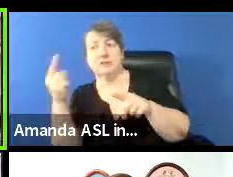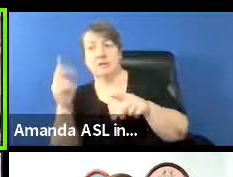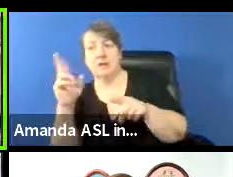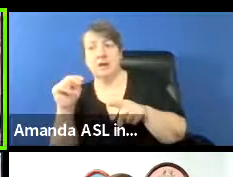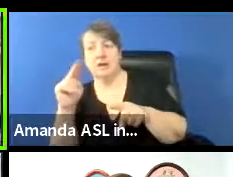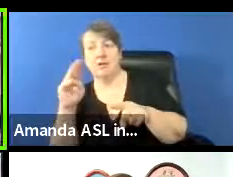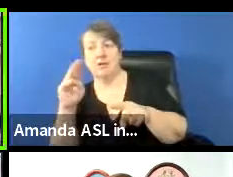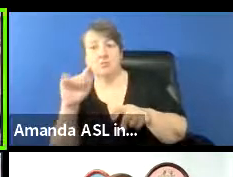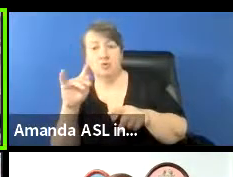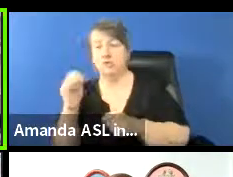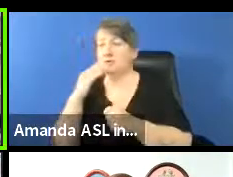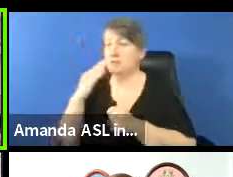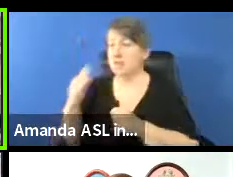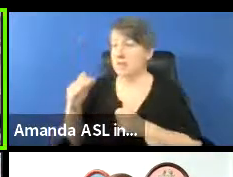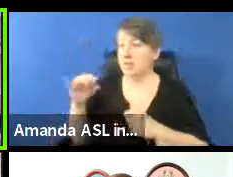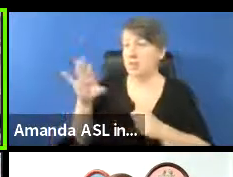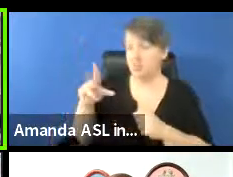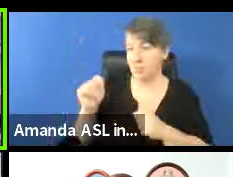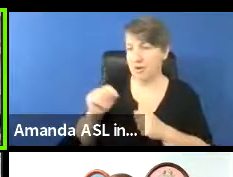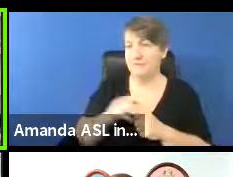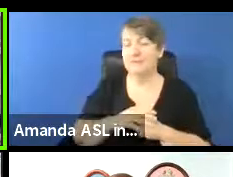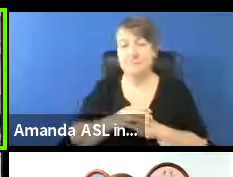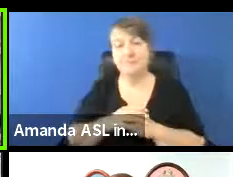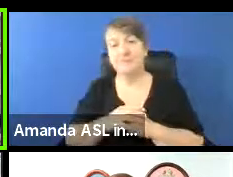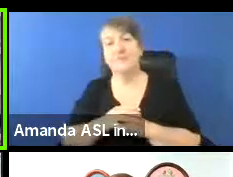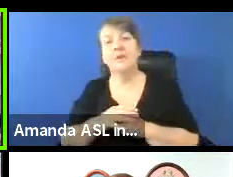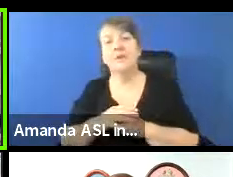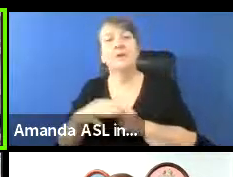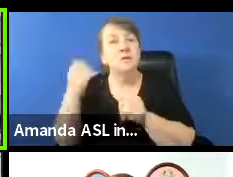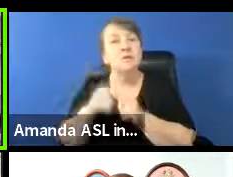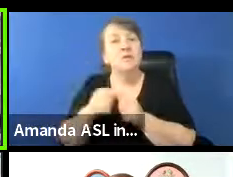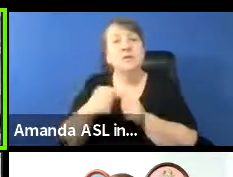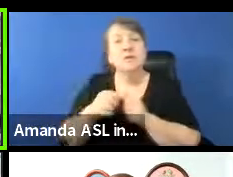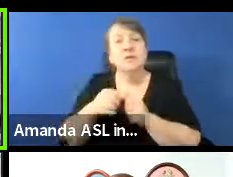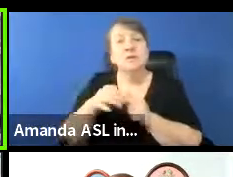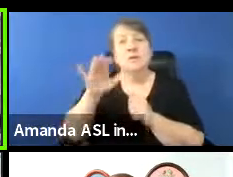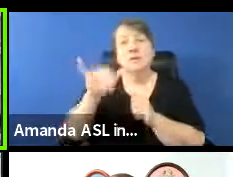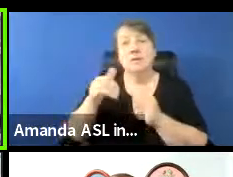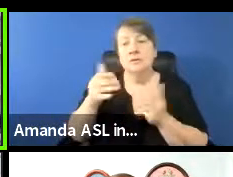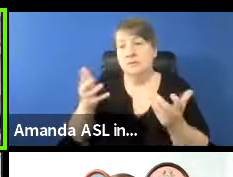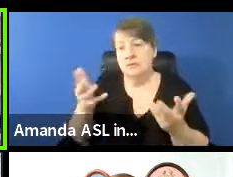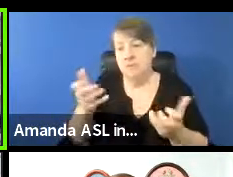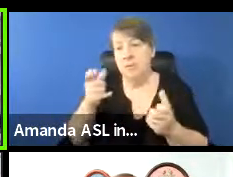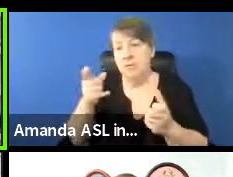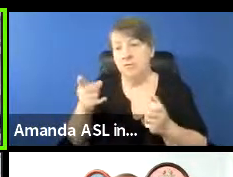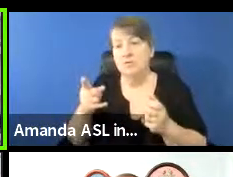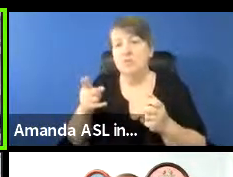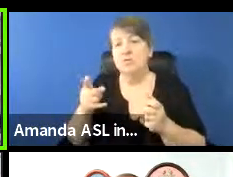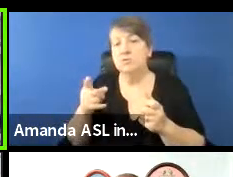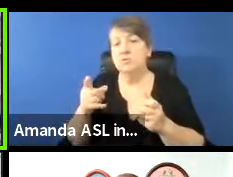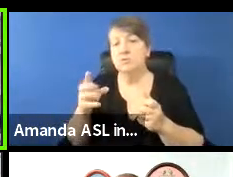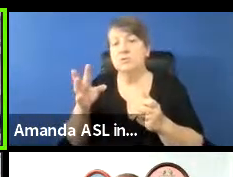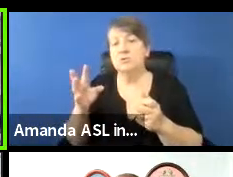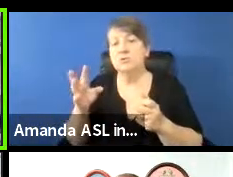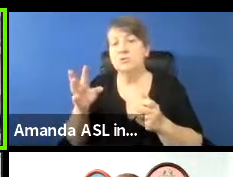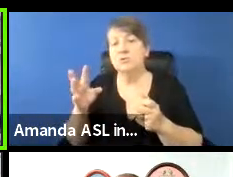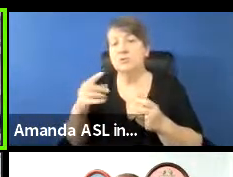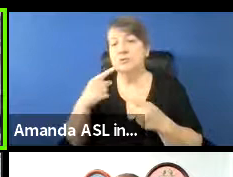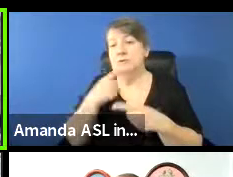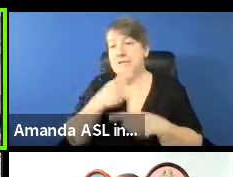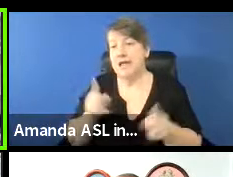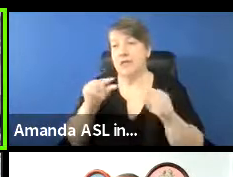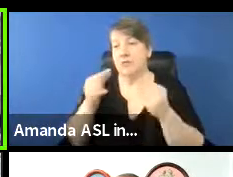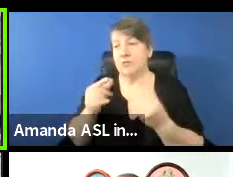Thank you, Brent. Just a reminder, we'd like for you to please address the group with your